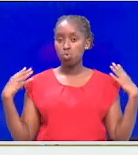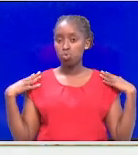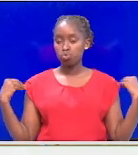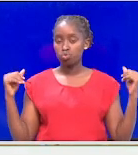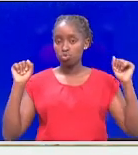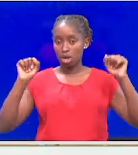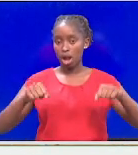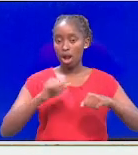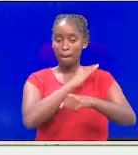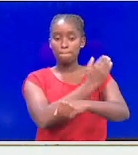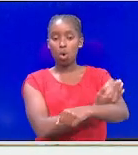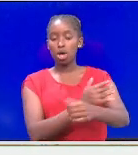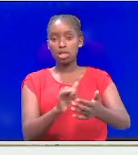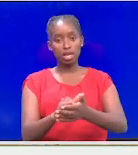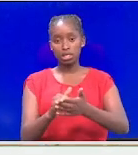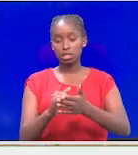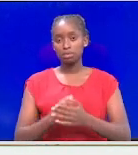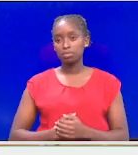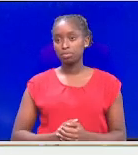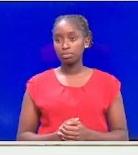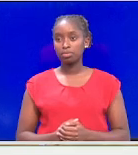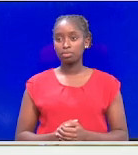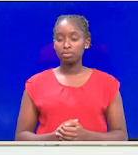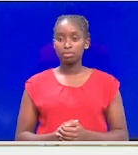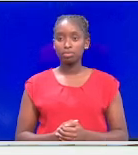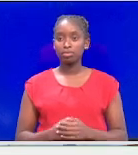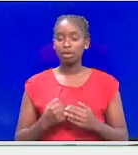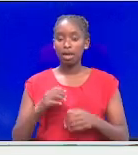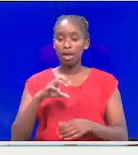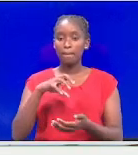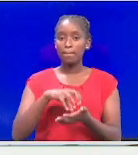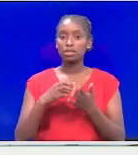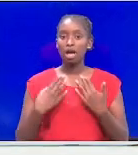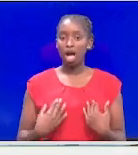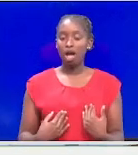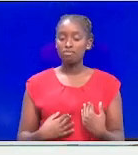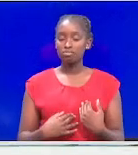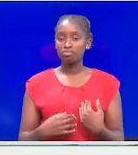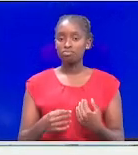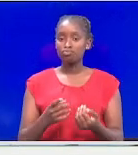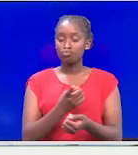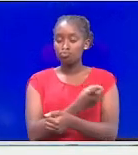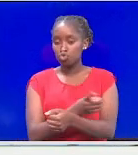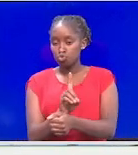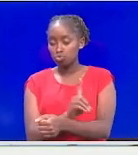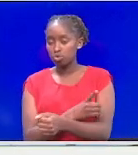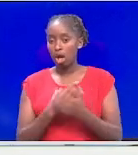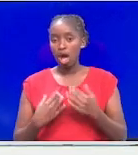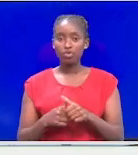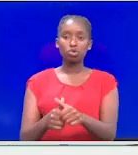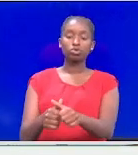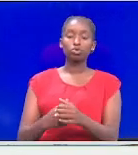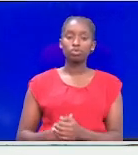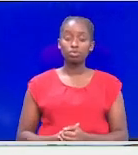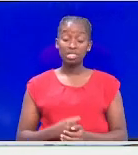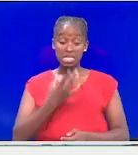that power as a matter of delegation. However, Gachagua expressed concerns of the process being marred